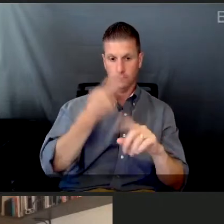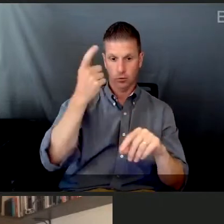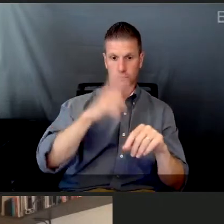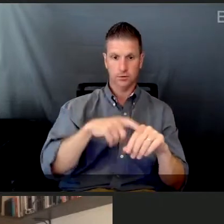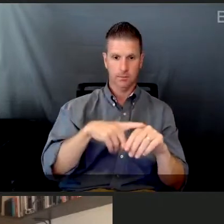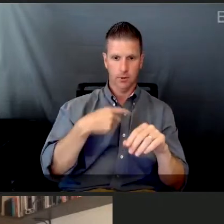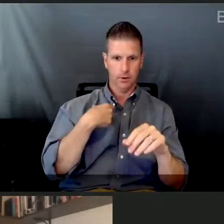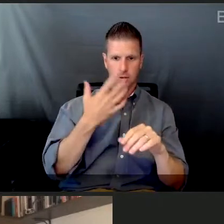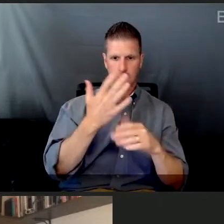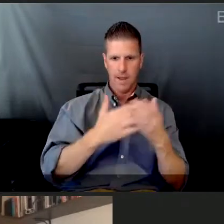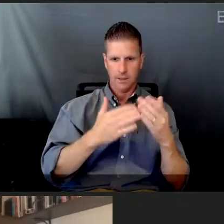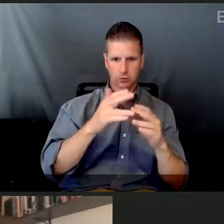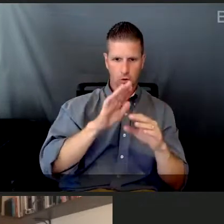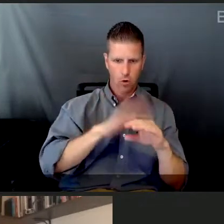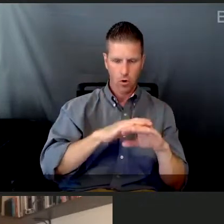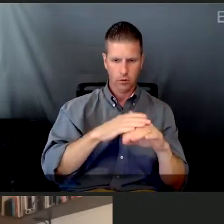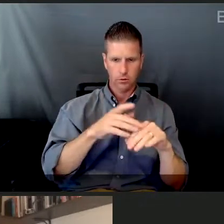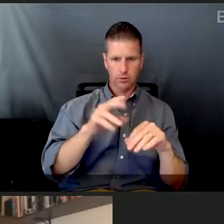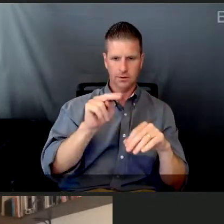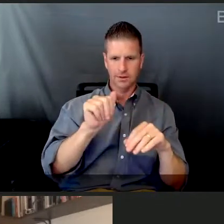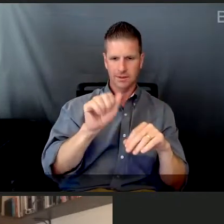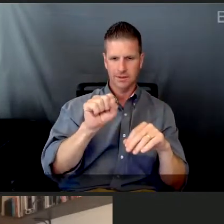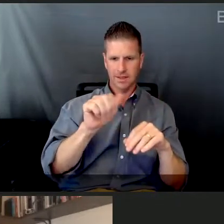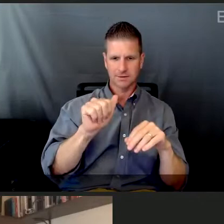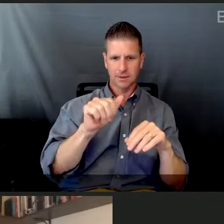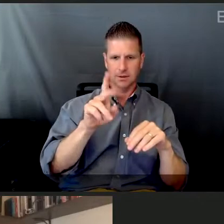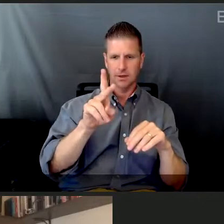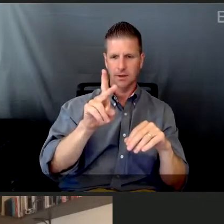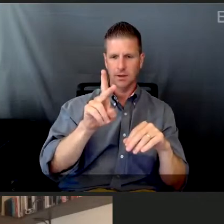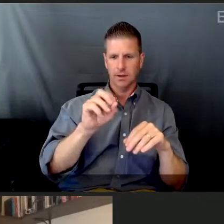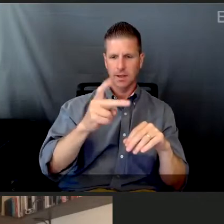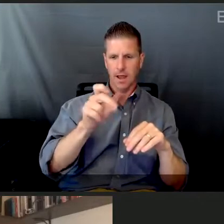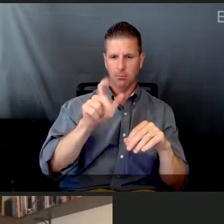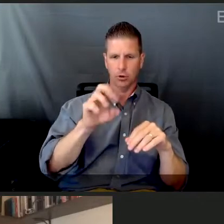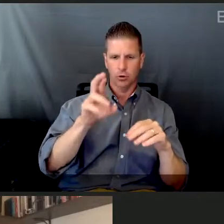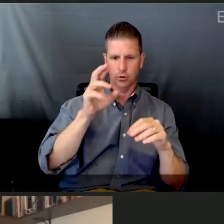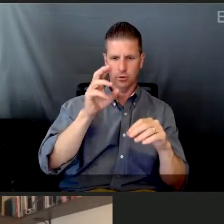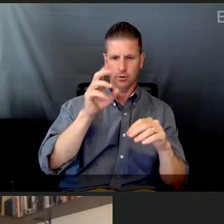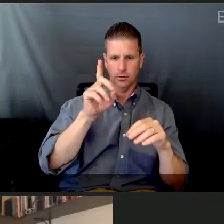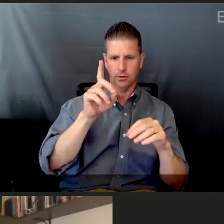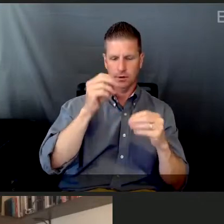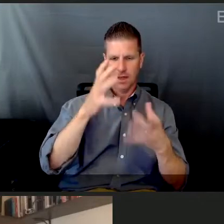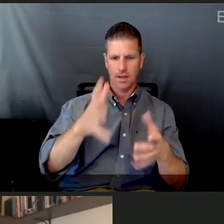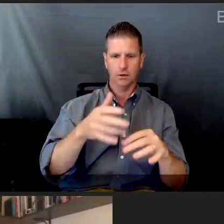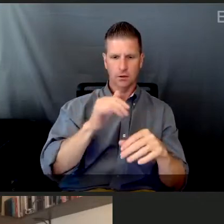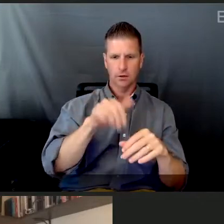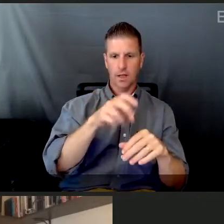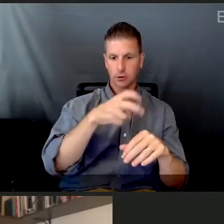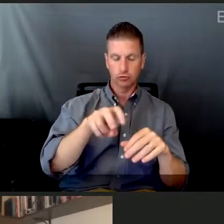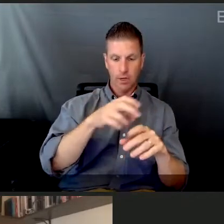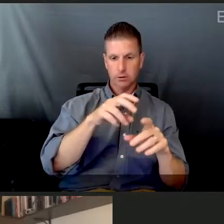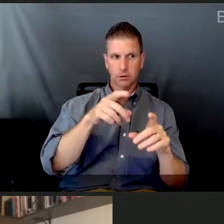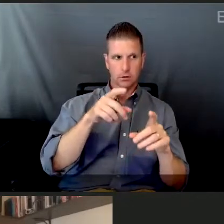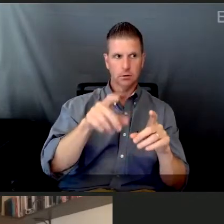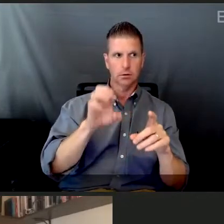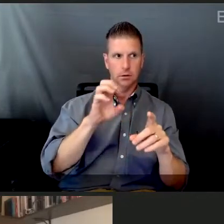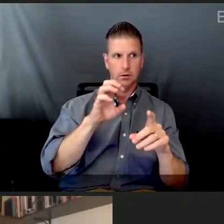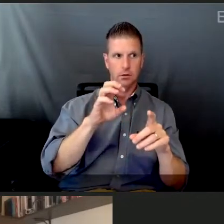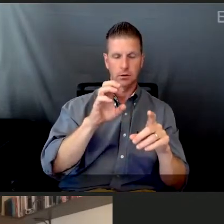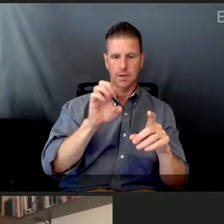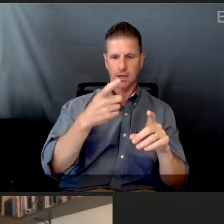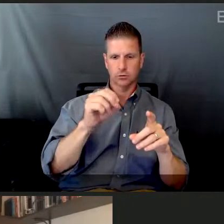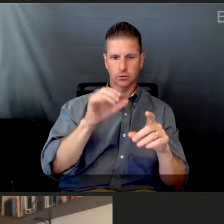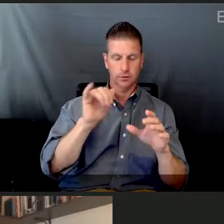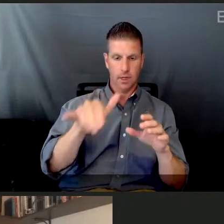my hands on some, it was NASA Kepler data at the time, which is transiting exoplanet data. And that just blew